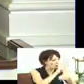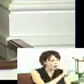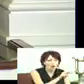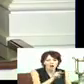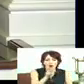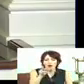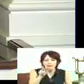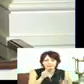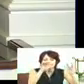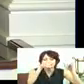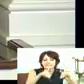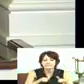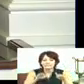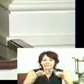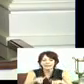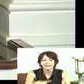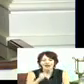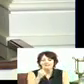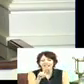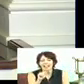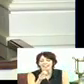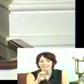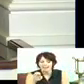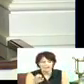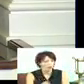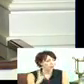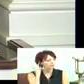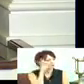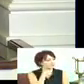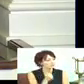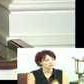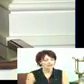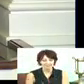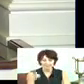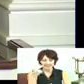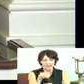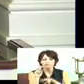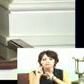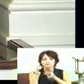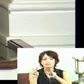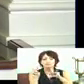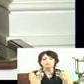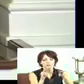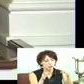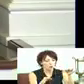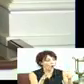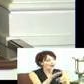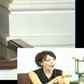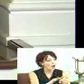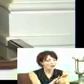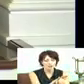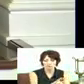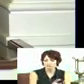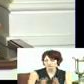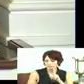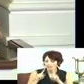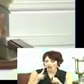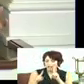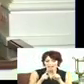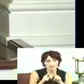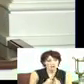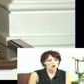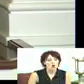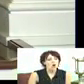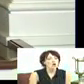dinner and we went out in the courtyard in the evening time. And while several of us were gathered in the courtyard sitting there talking, two young